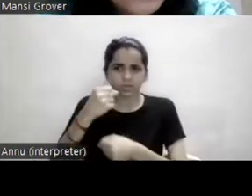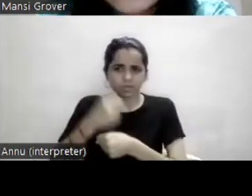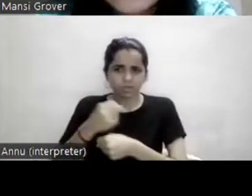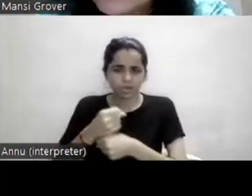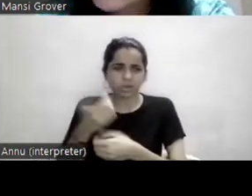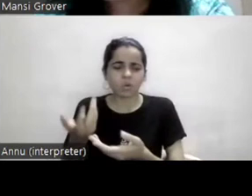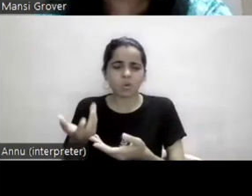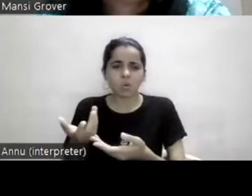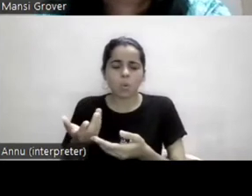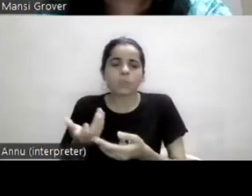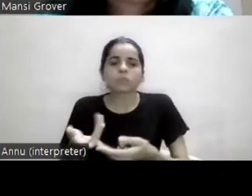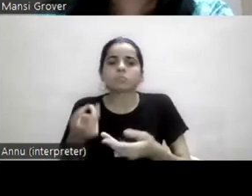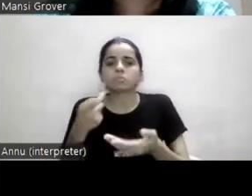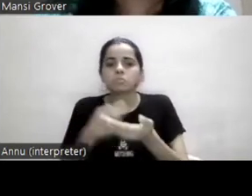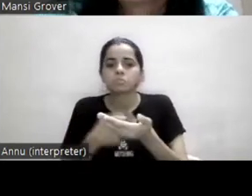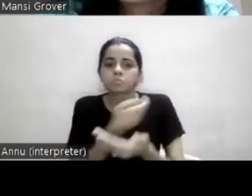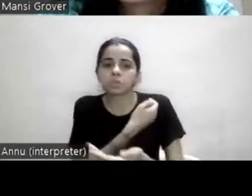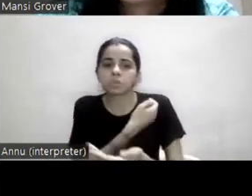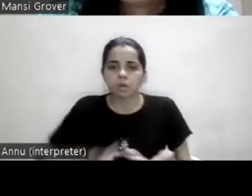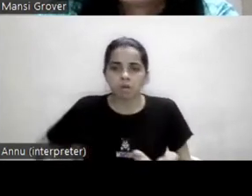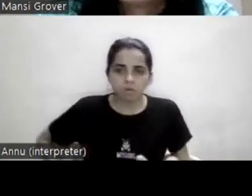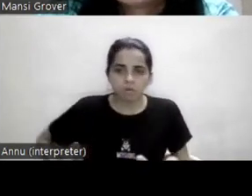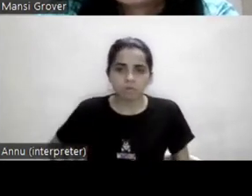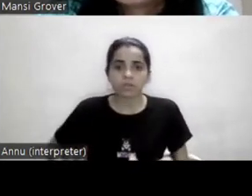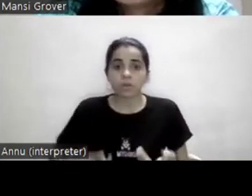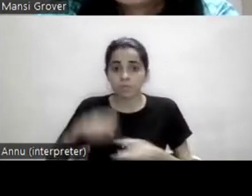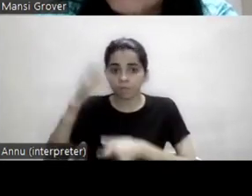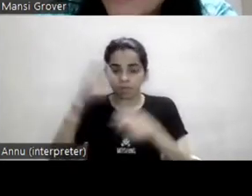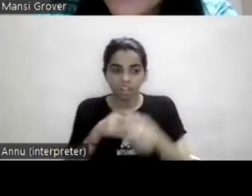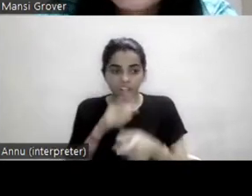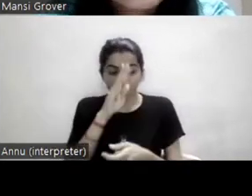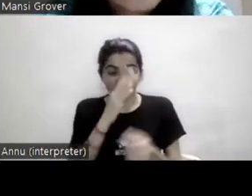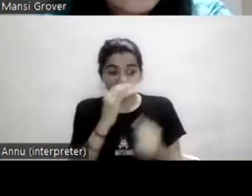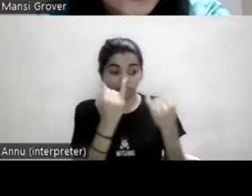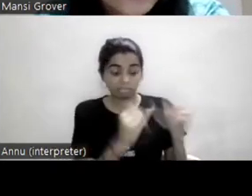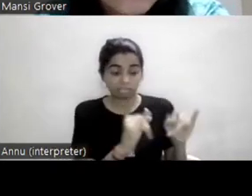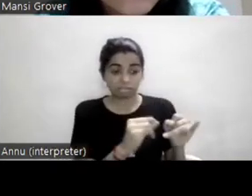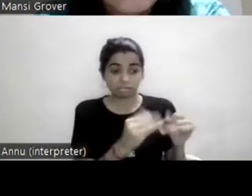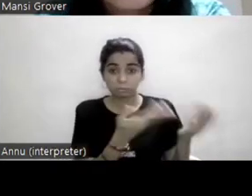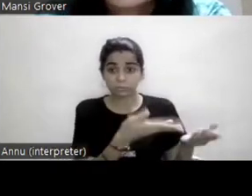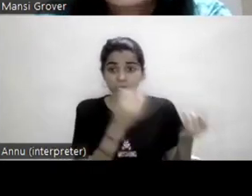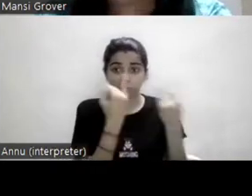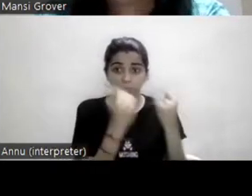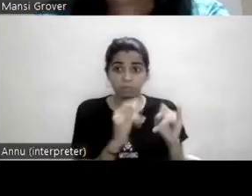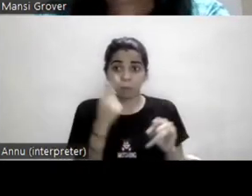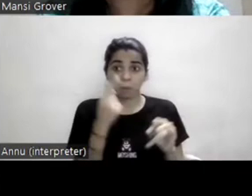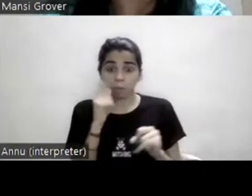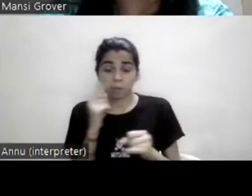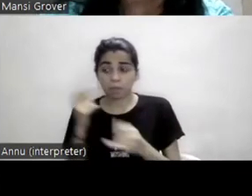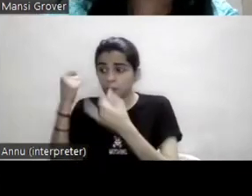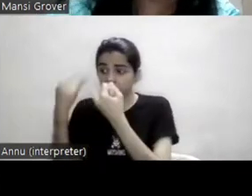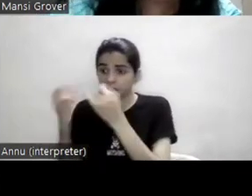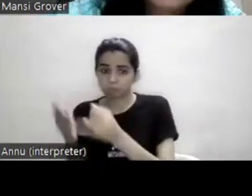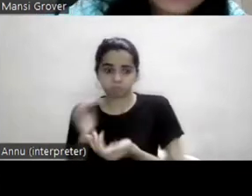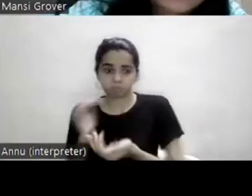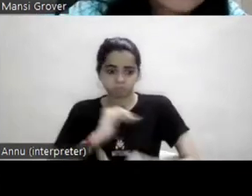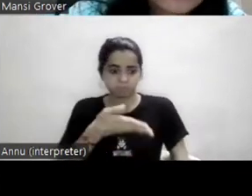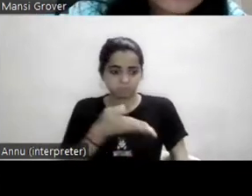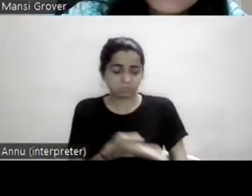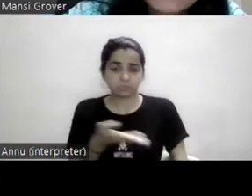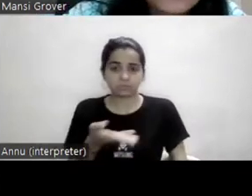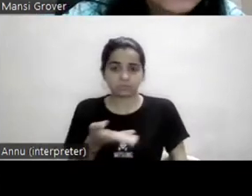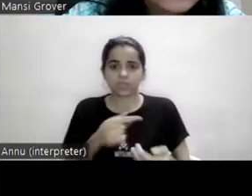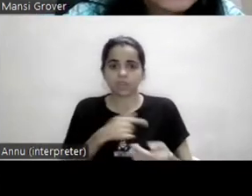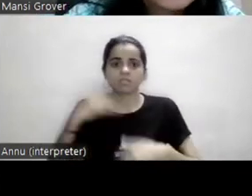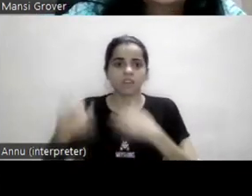lot, it is also seen as a curse. Parents ke bure karmo ka phal hai ye, ya iske bure karmo